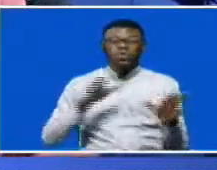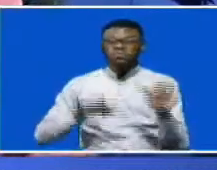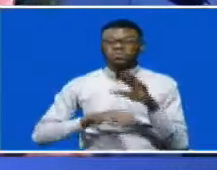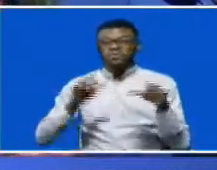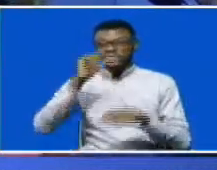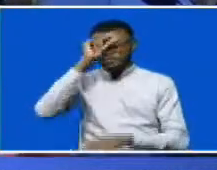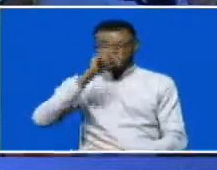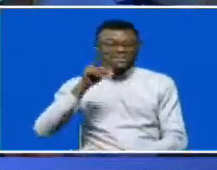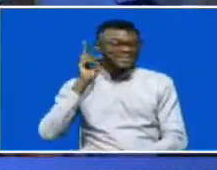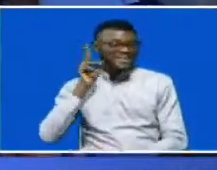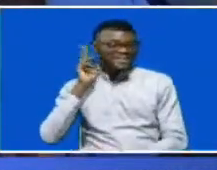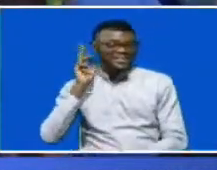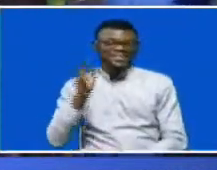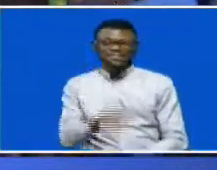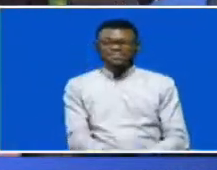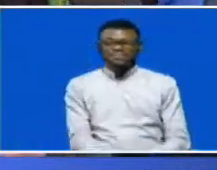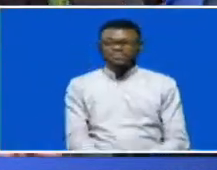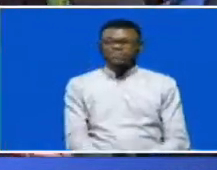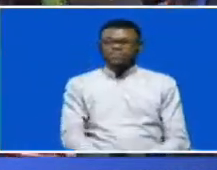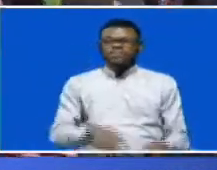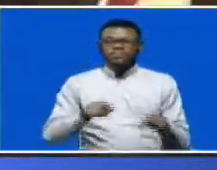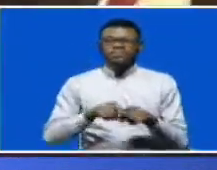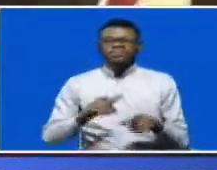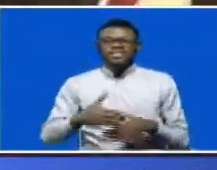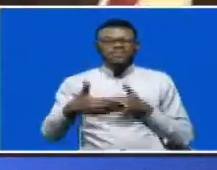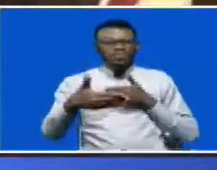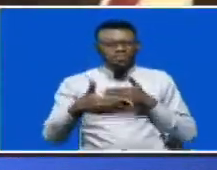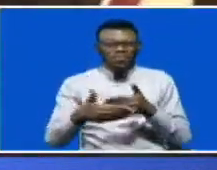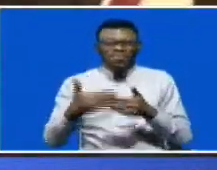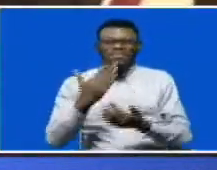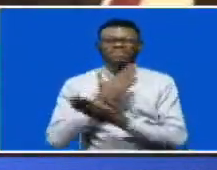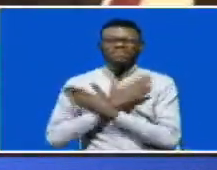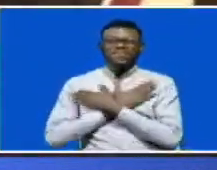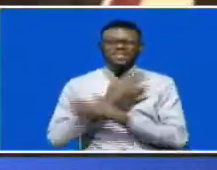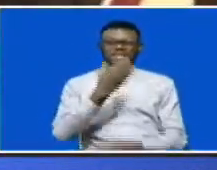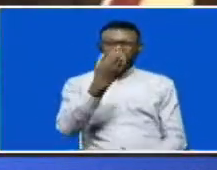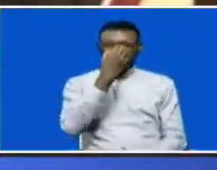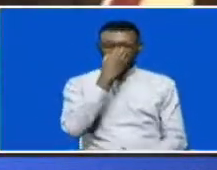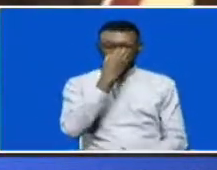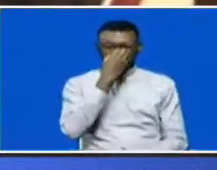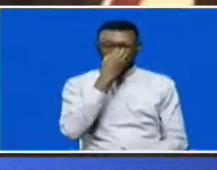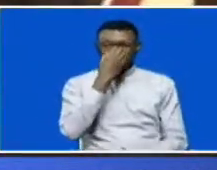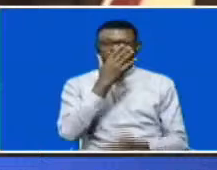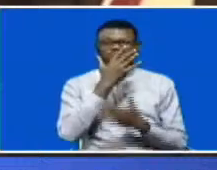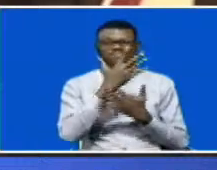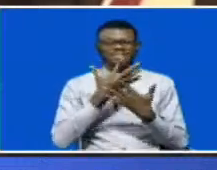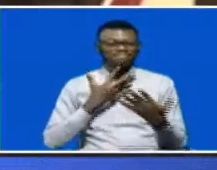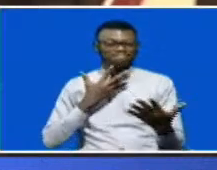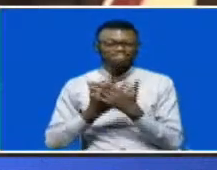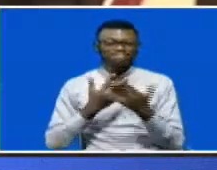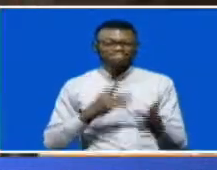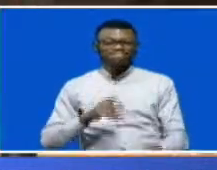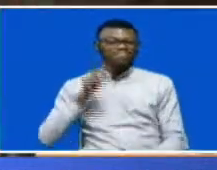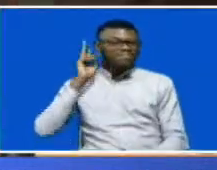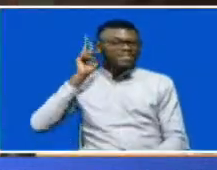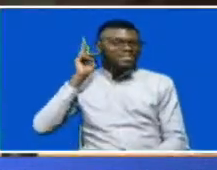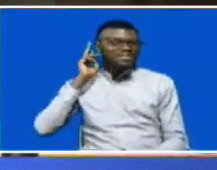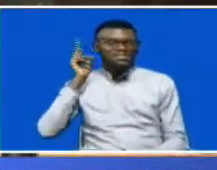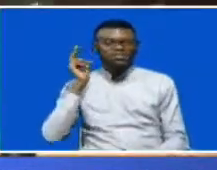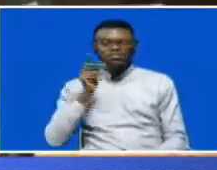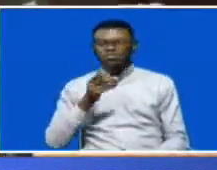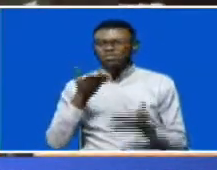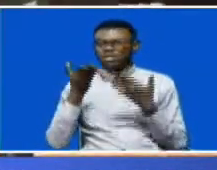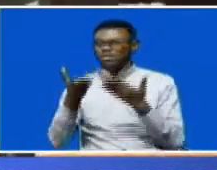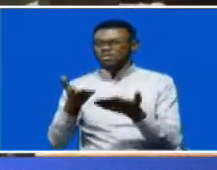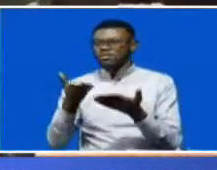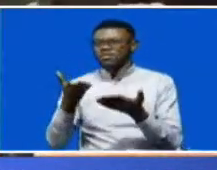Governor Joash Maangi, another close ally of the deputy president, had been arrested at Kisii High, where he had